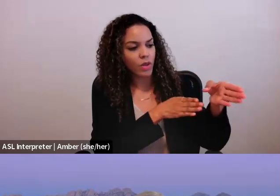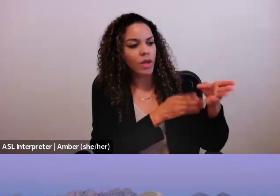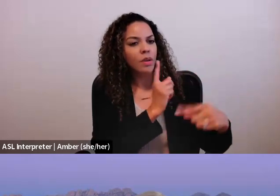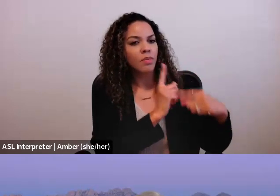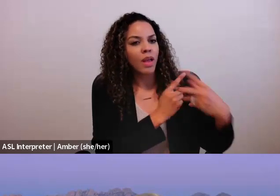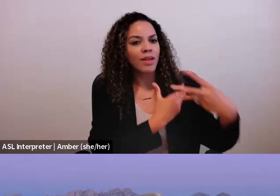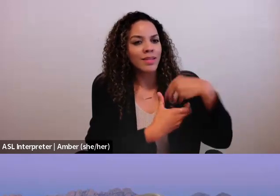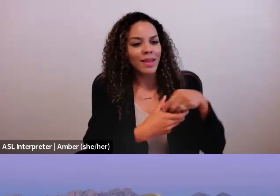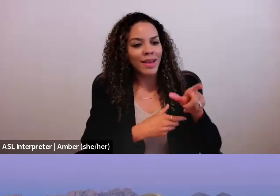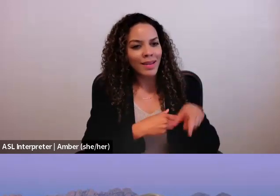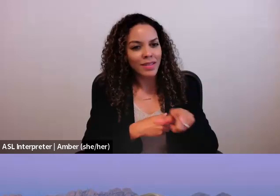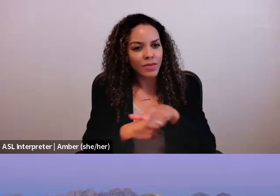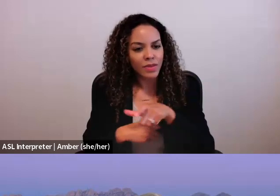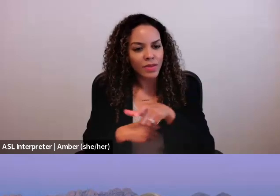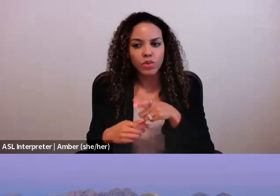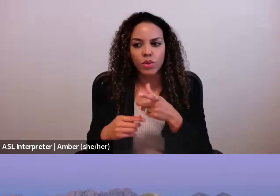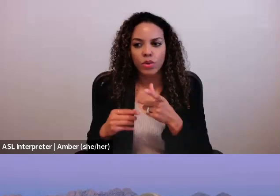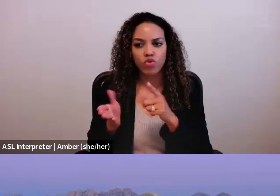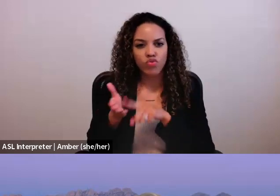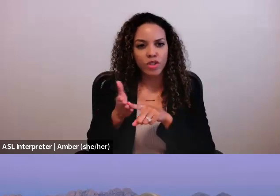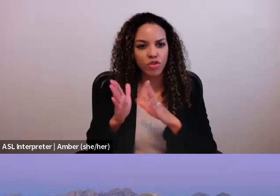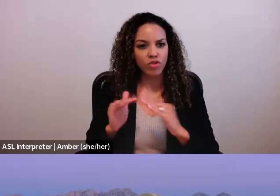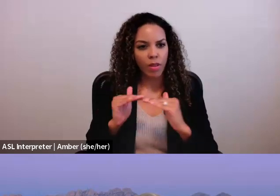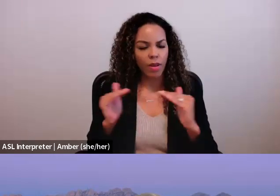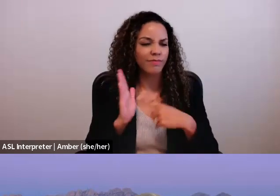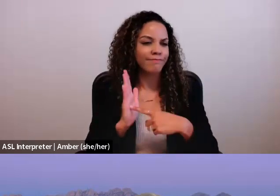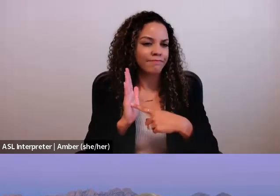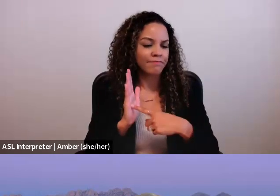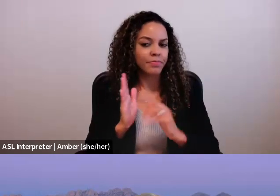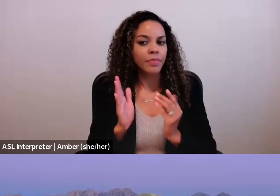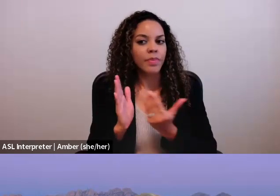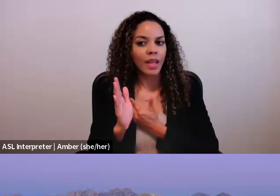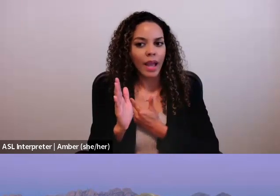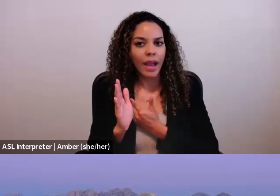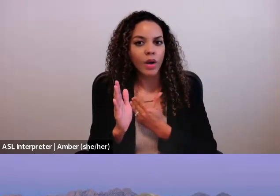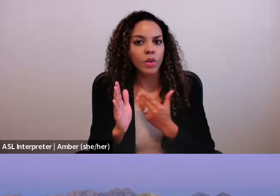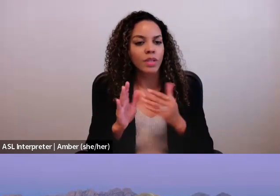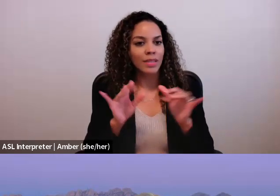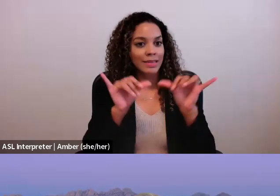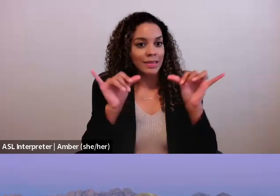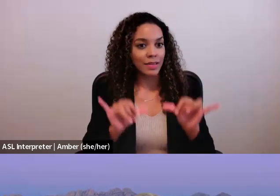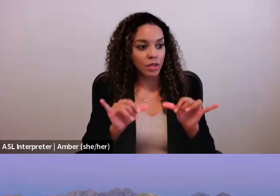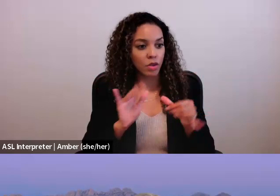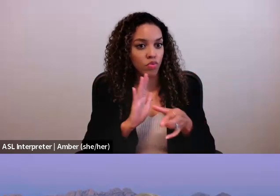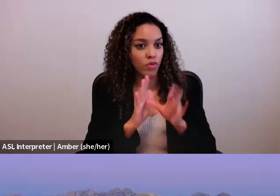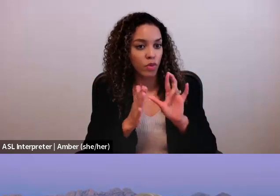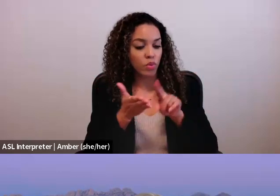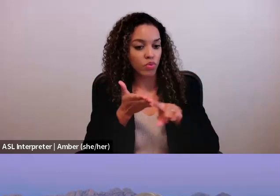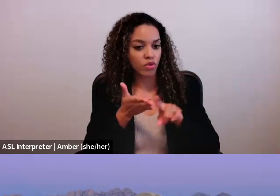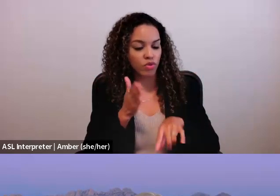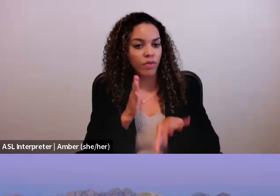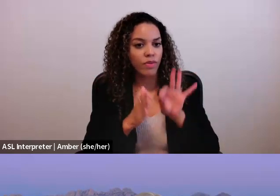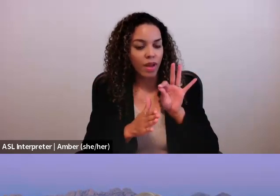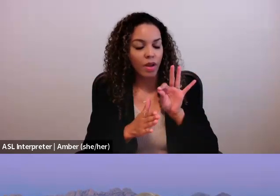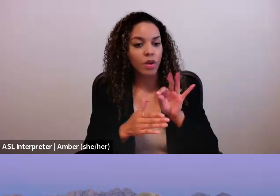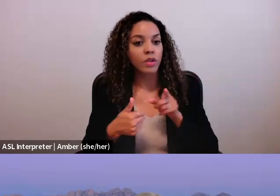individual researcher level? For example, our empirical systematic review research found,